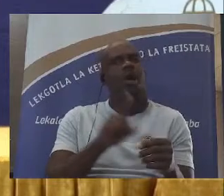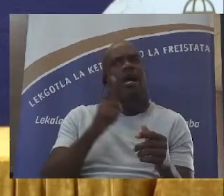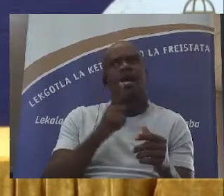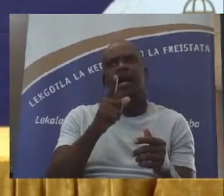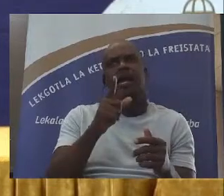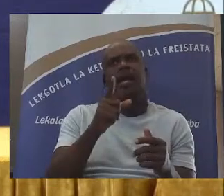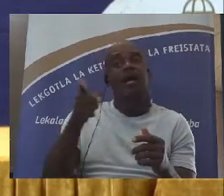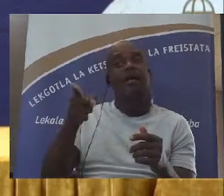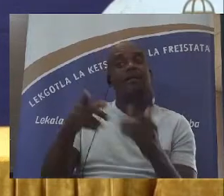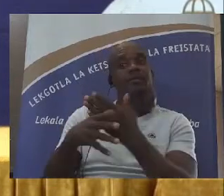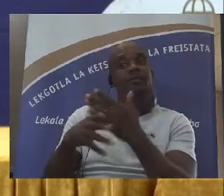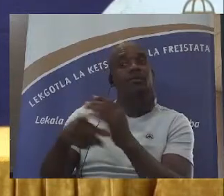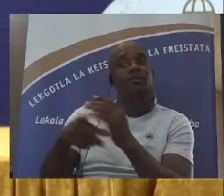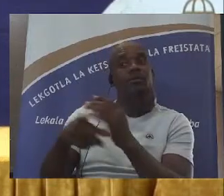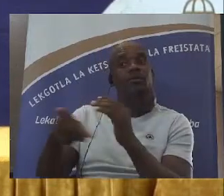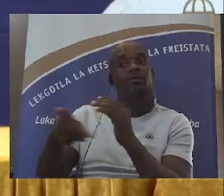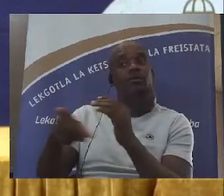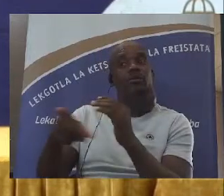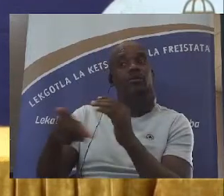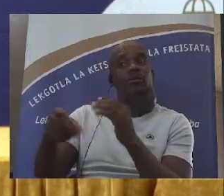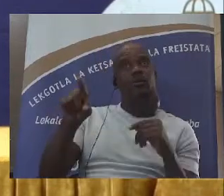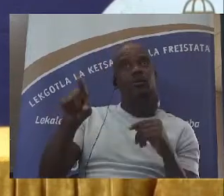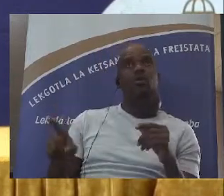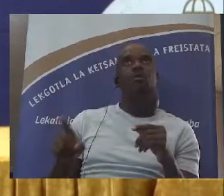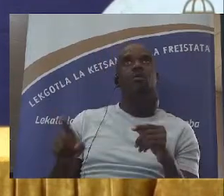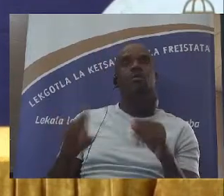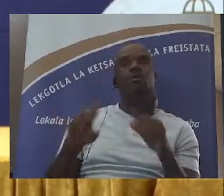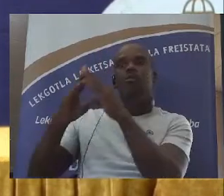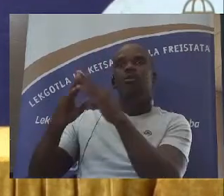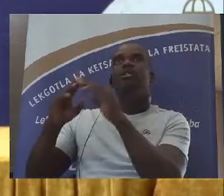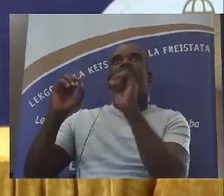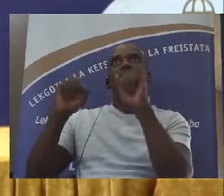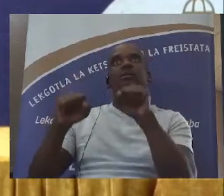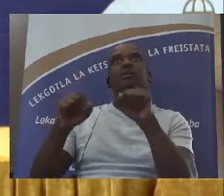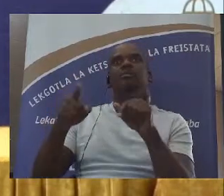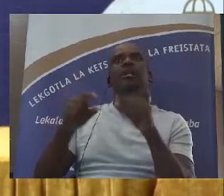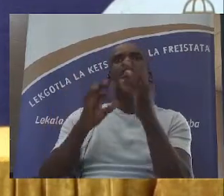comment. So, but even before she does that,